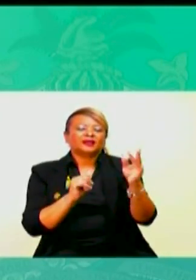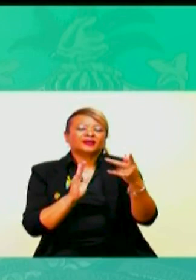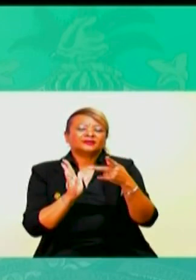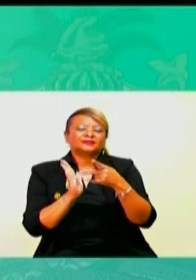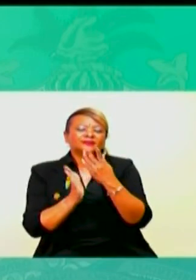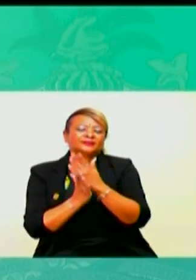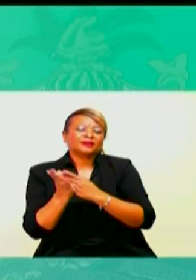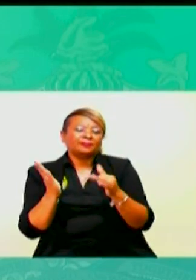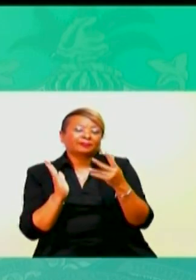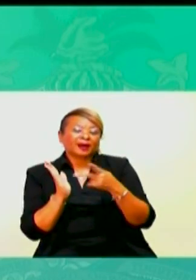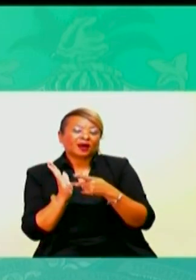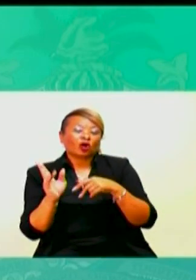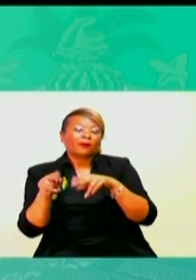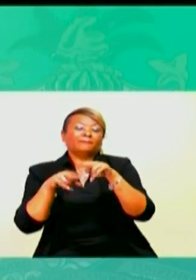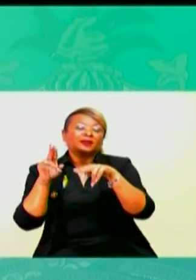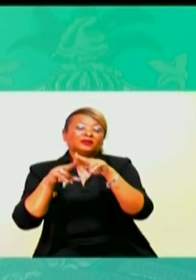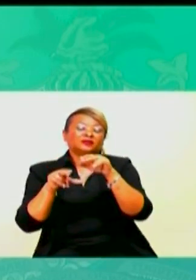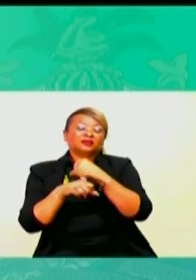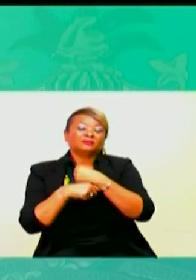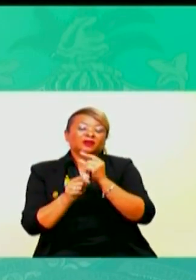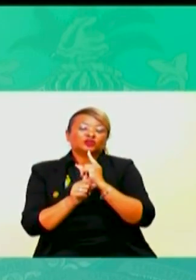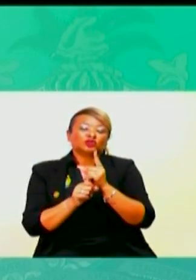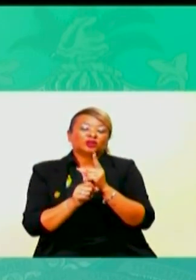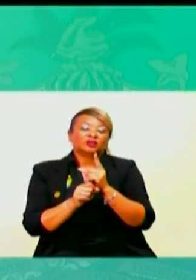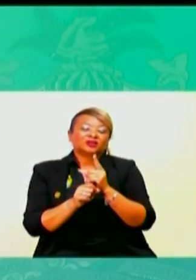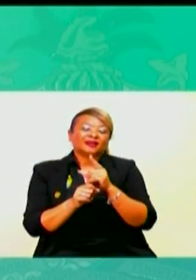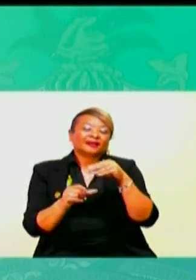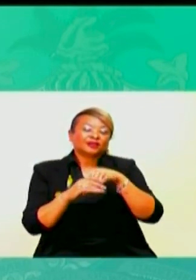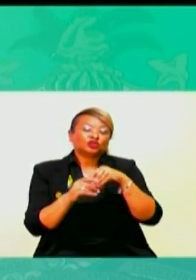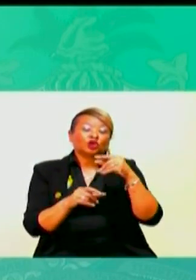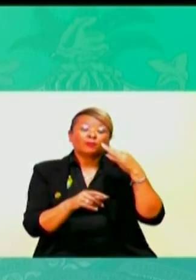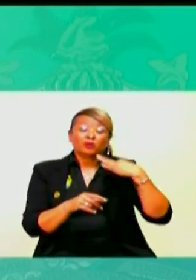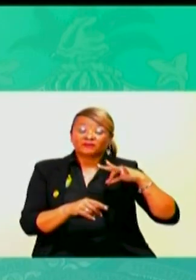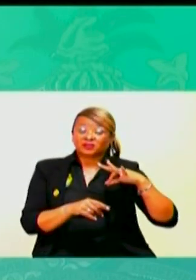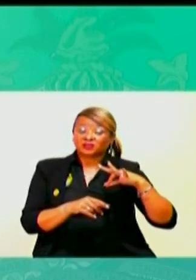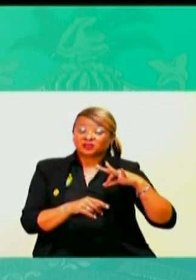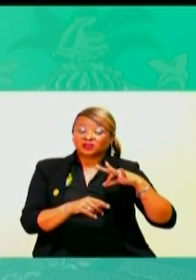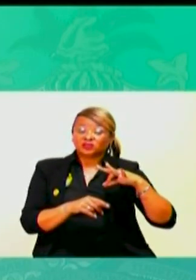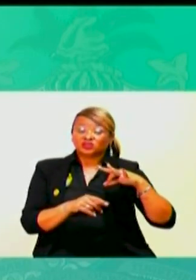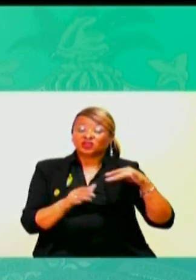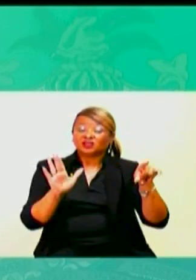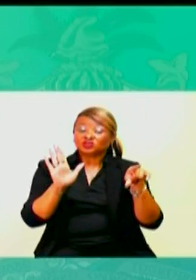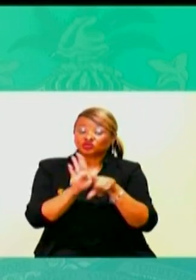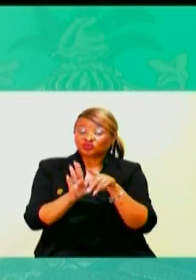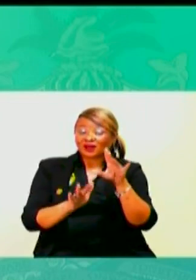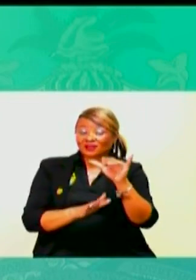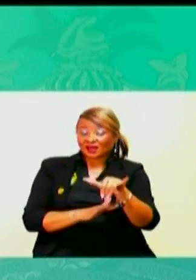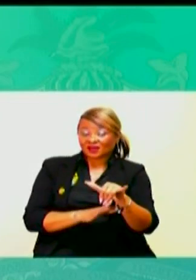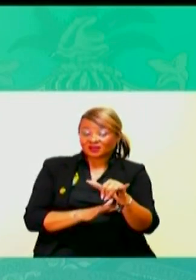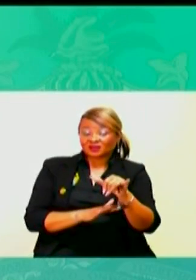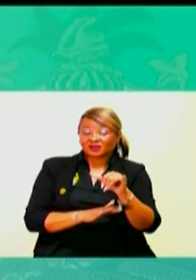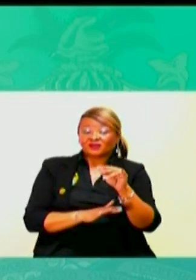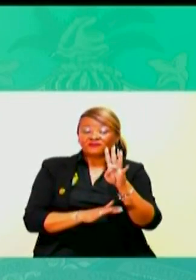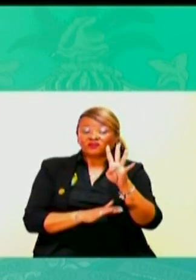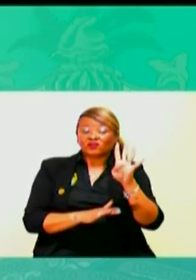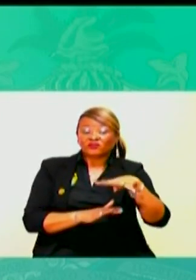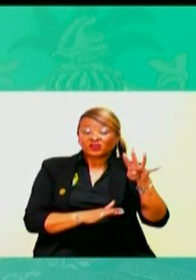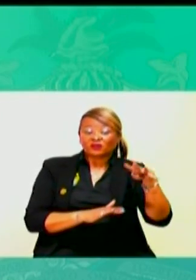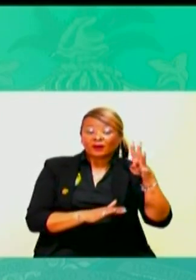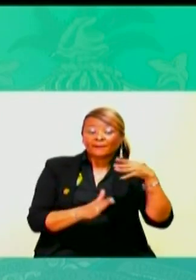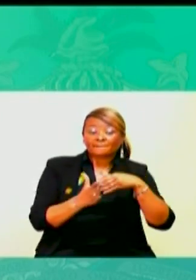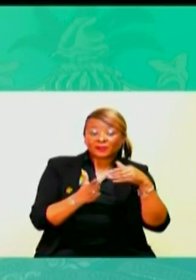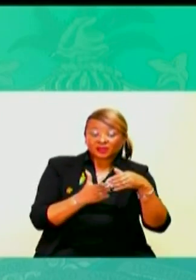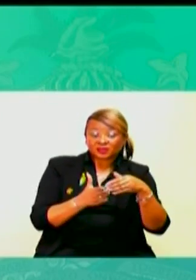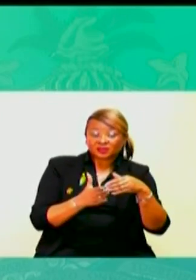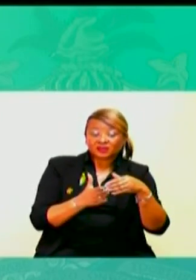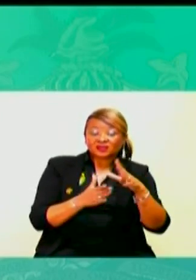least or build that to ensure that it doesn't get into your profits? So you need to subtract that sum, the $44 million, from the sum the